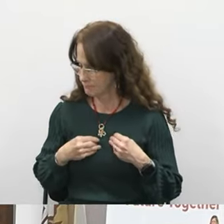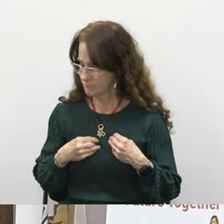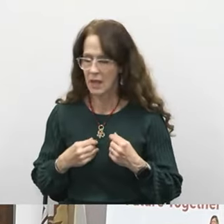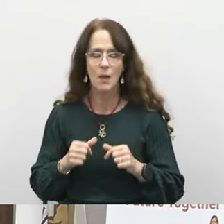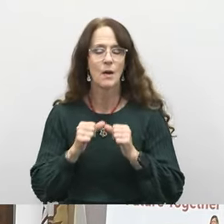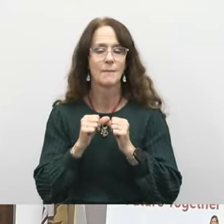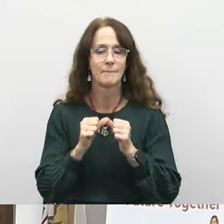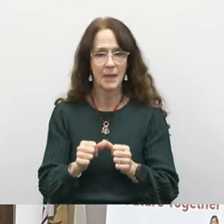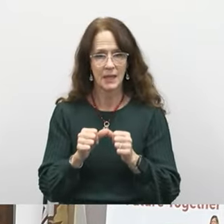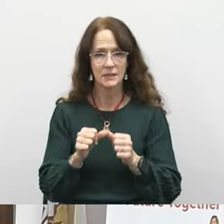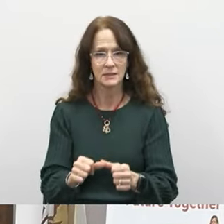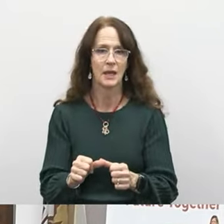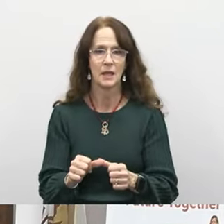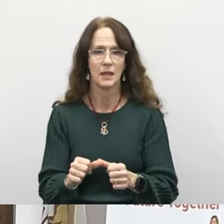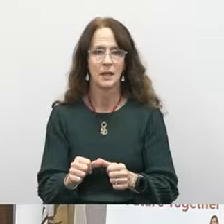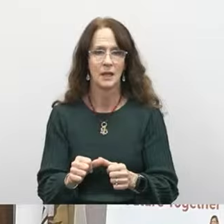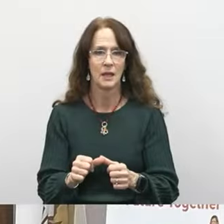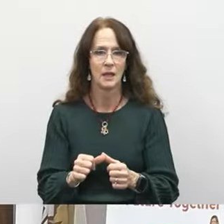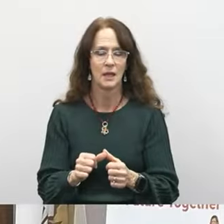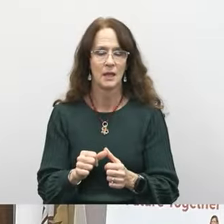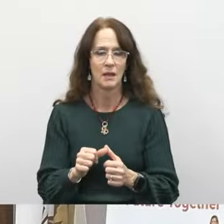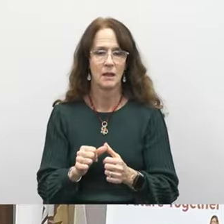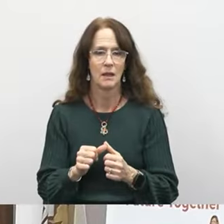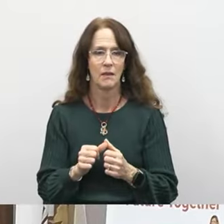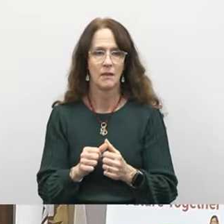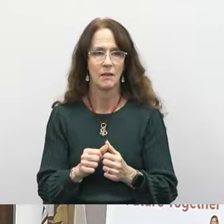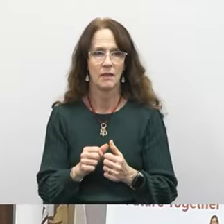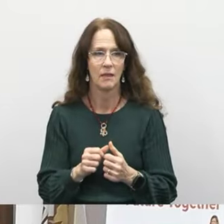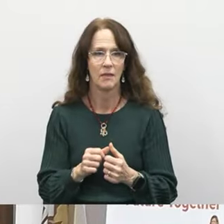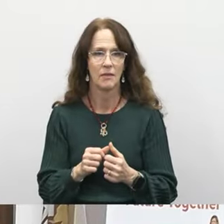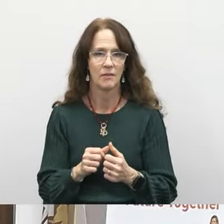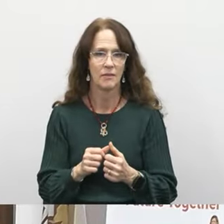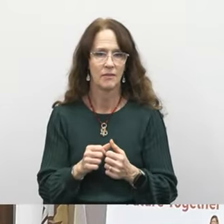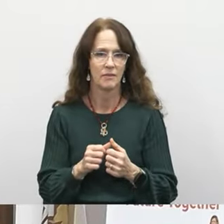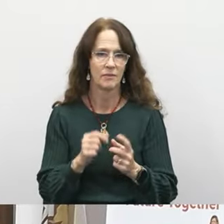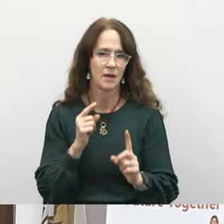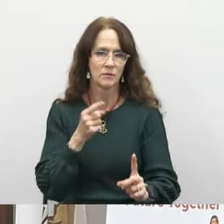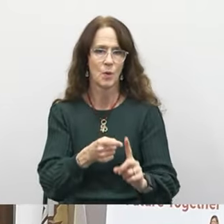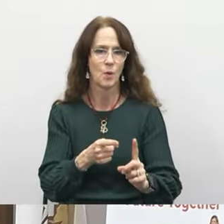maintained the spirit and the content from our initial